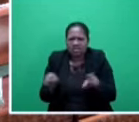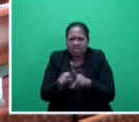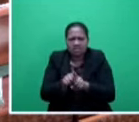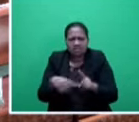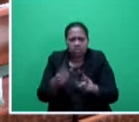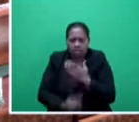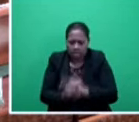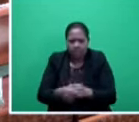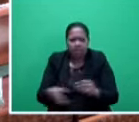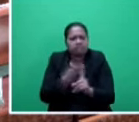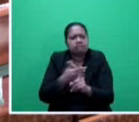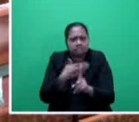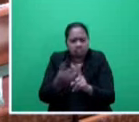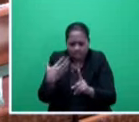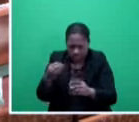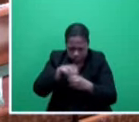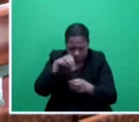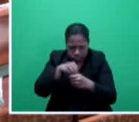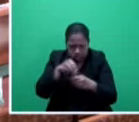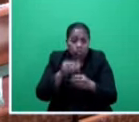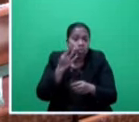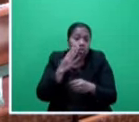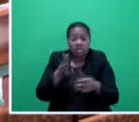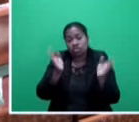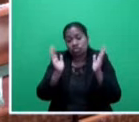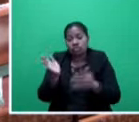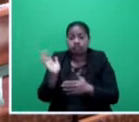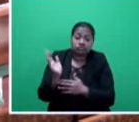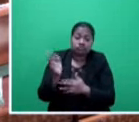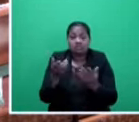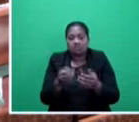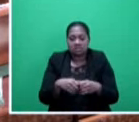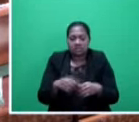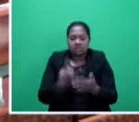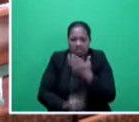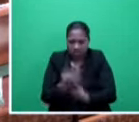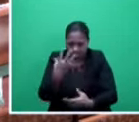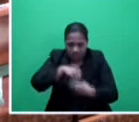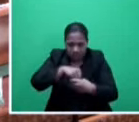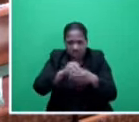racism in her sermons when she publicly called